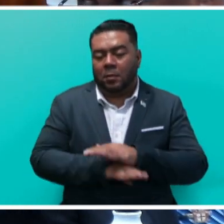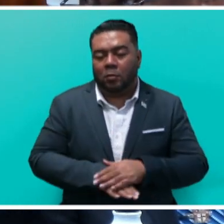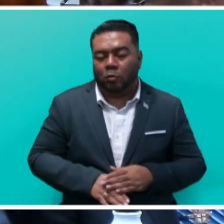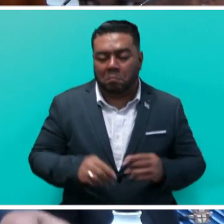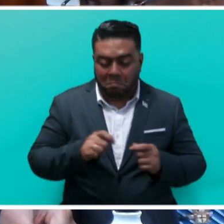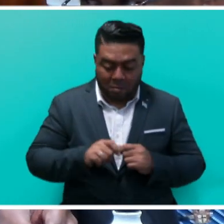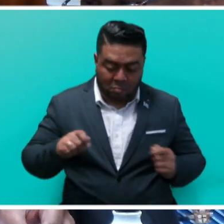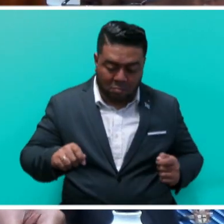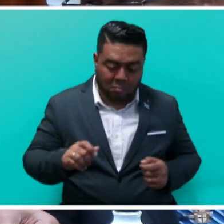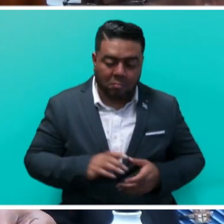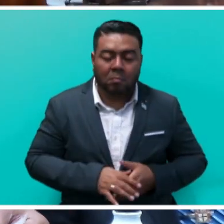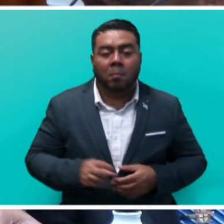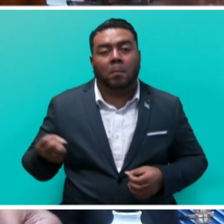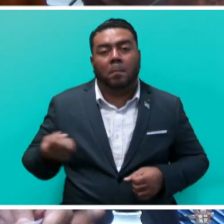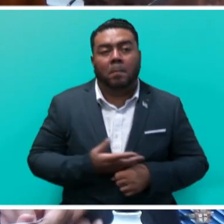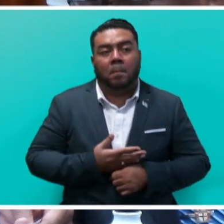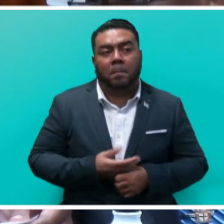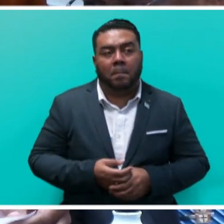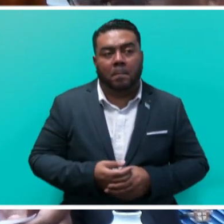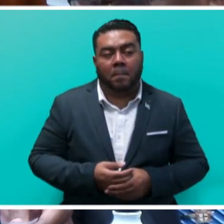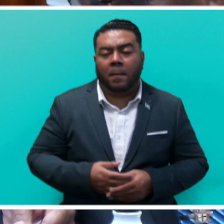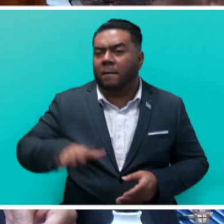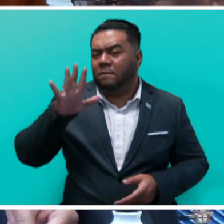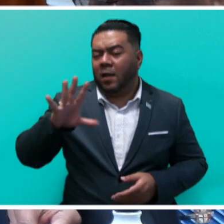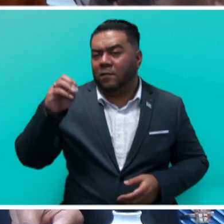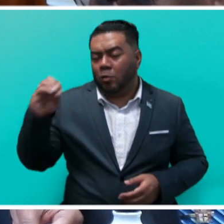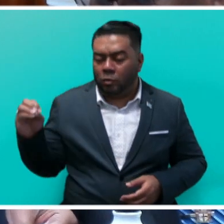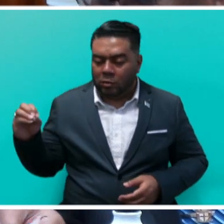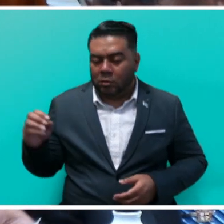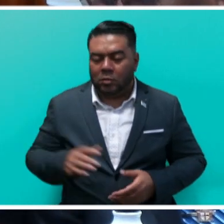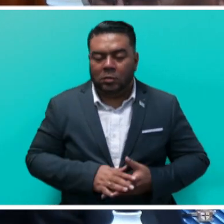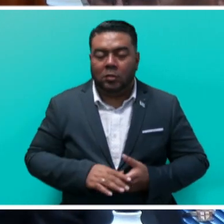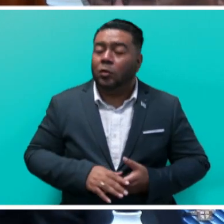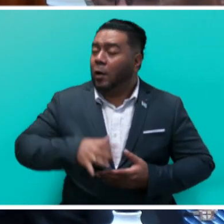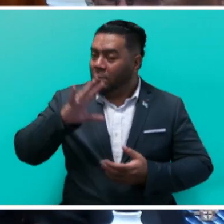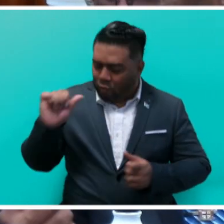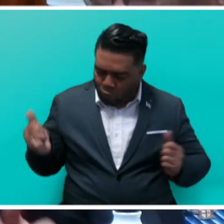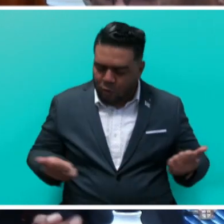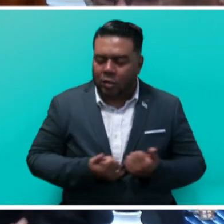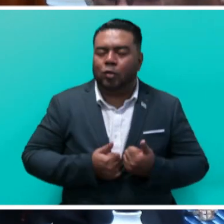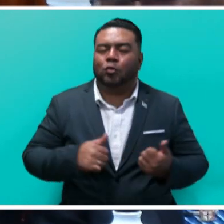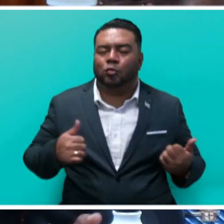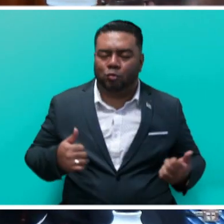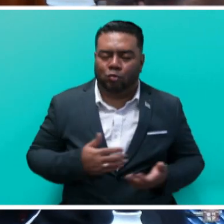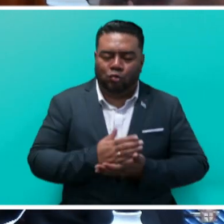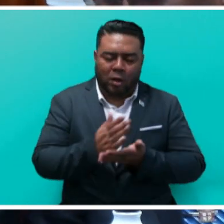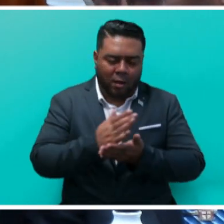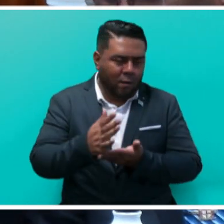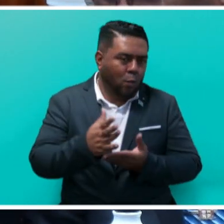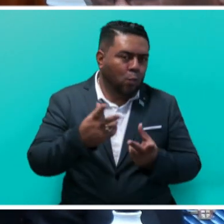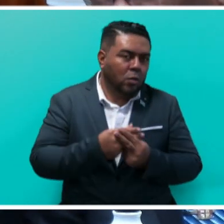reform's impact. To date, at least 500 of them have agreed to share the data with lenders for